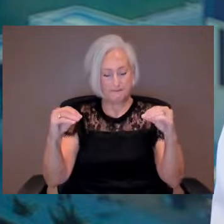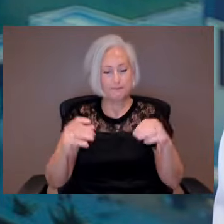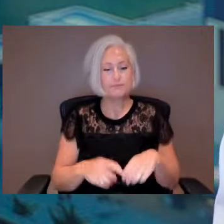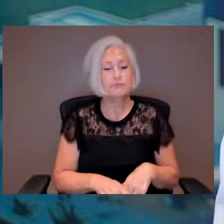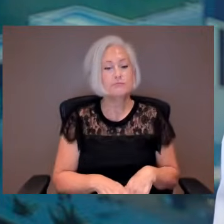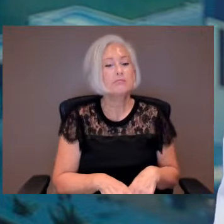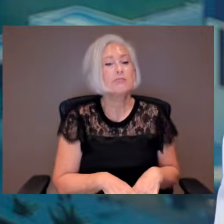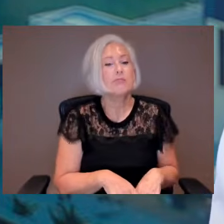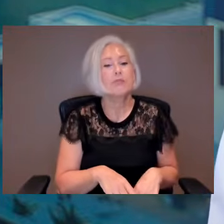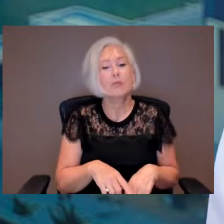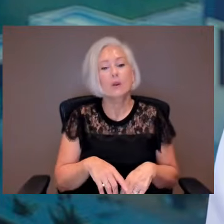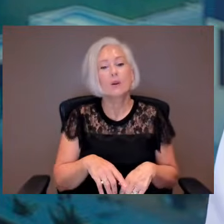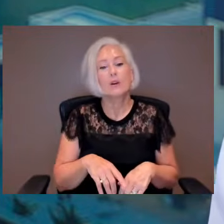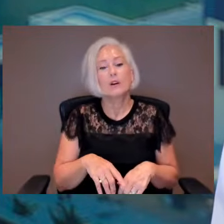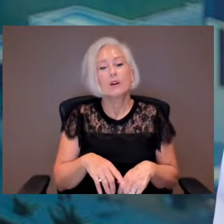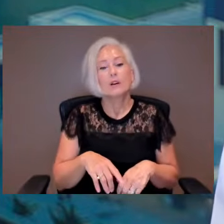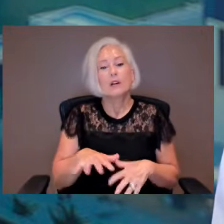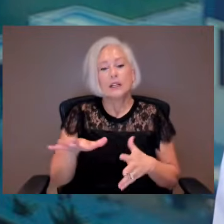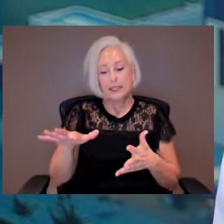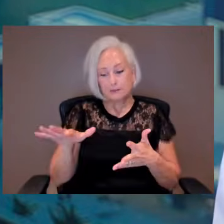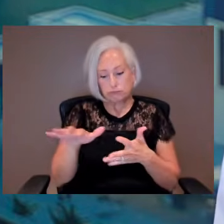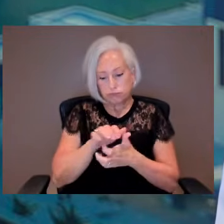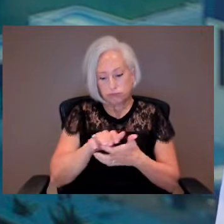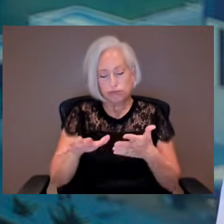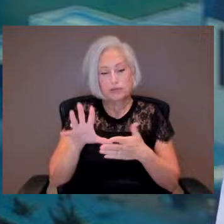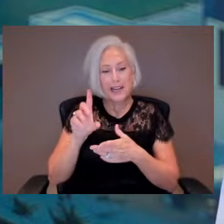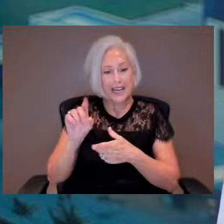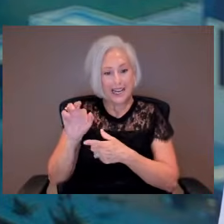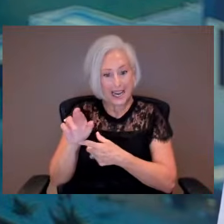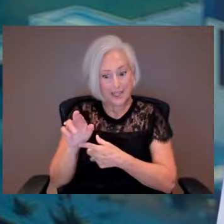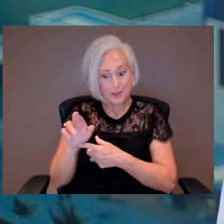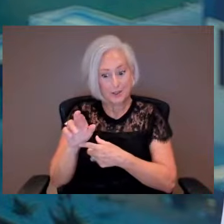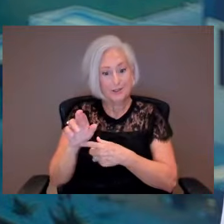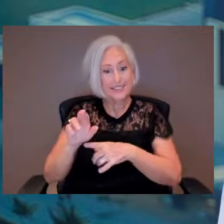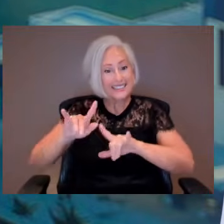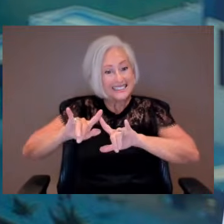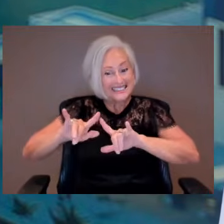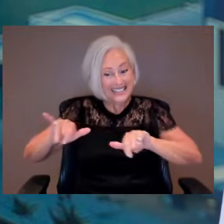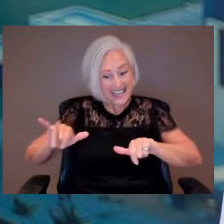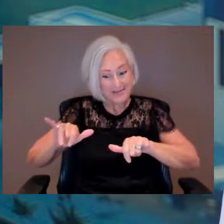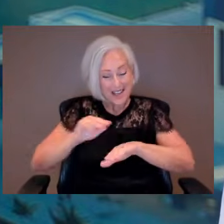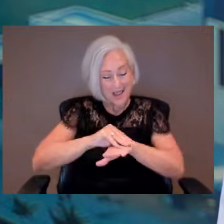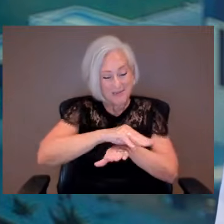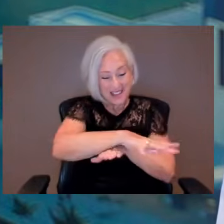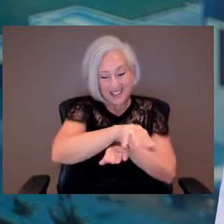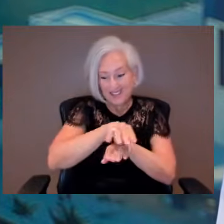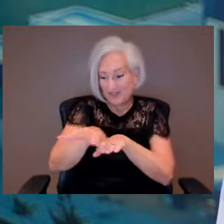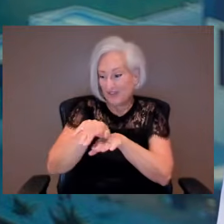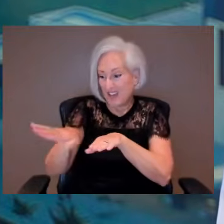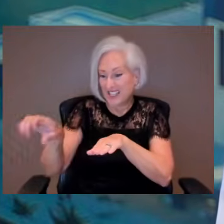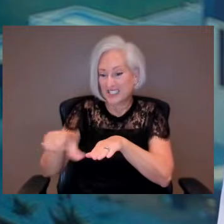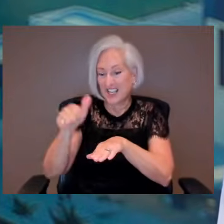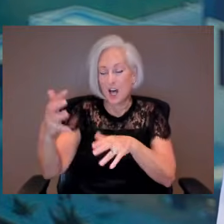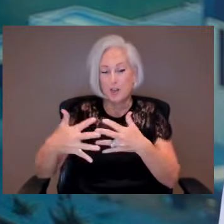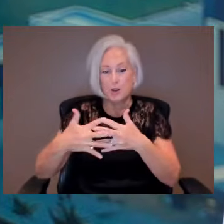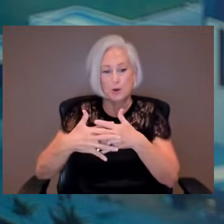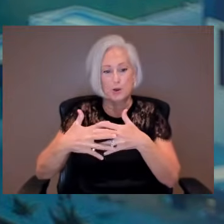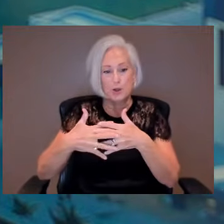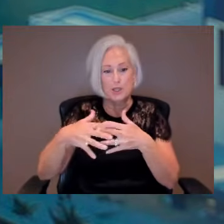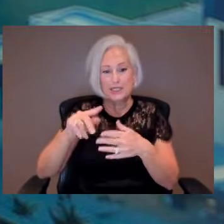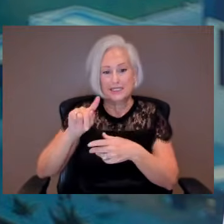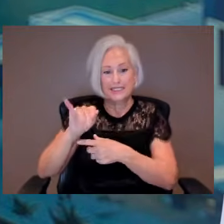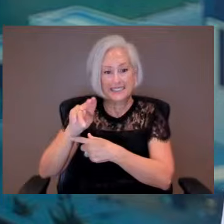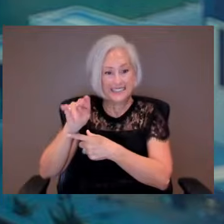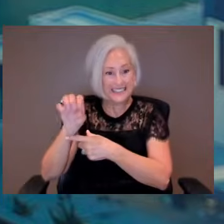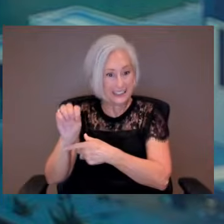there's a lot of bystander tissues that are impacted by those curated toxins in a way. And please know, I do prescribe chemotherapy